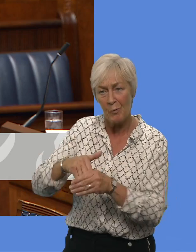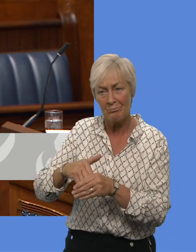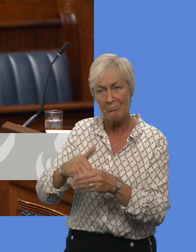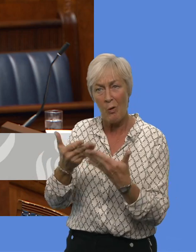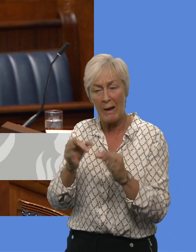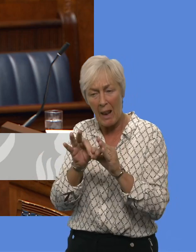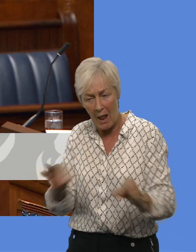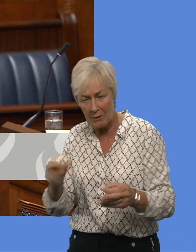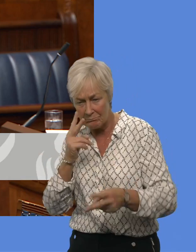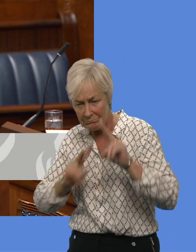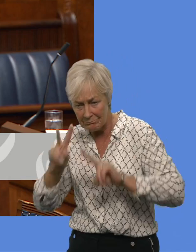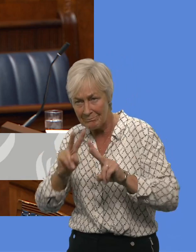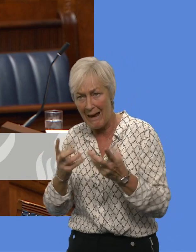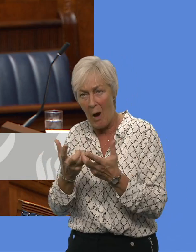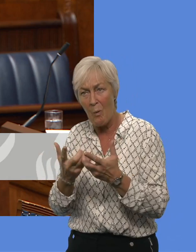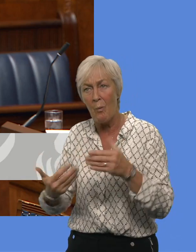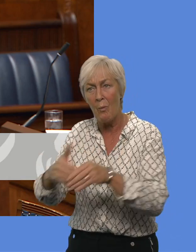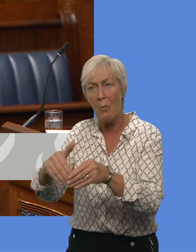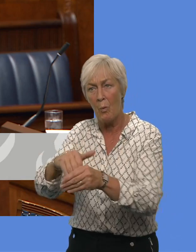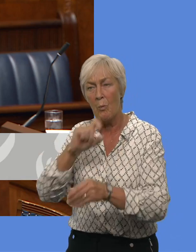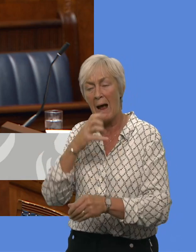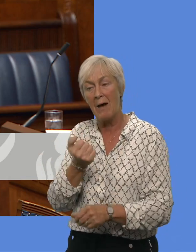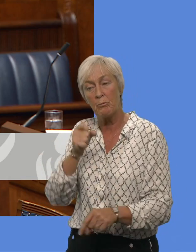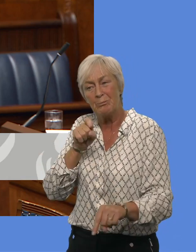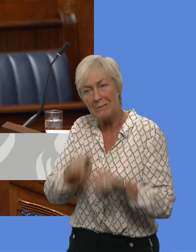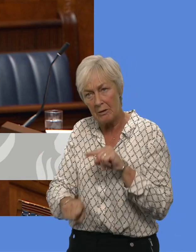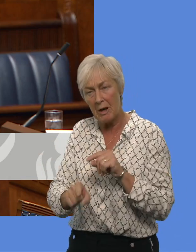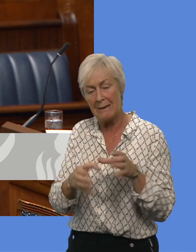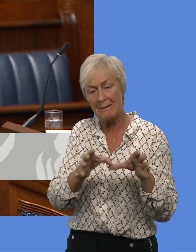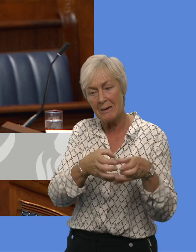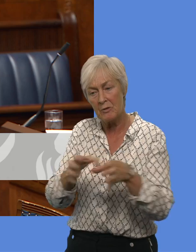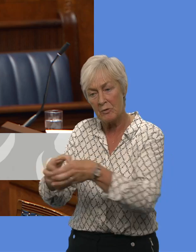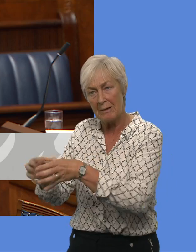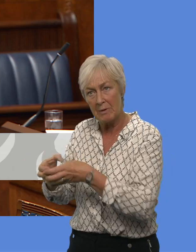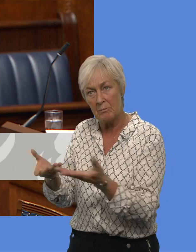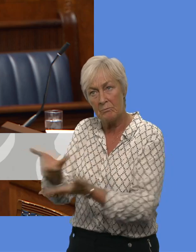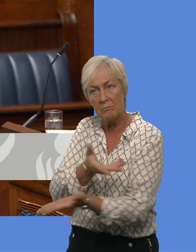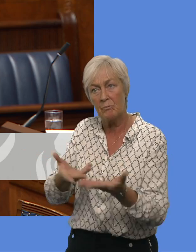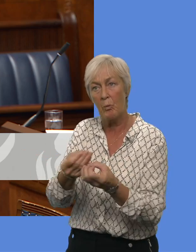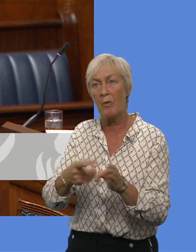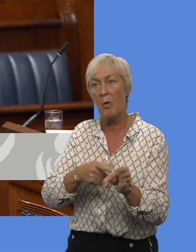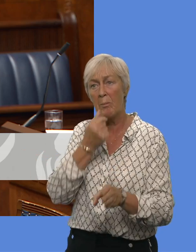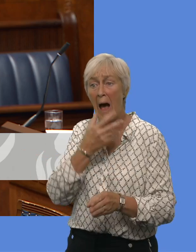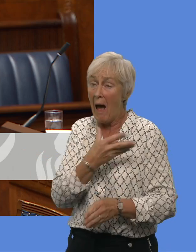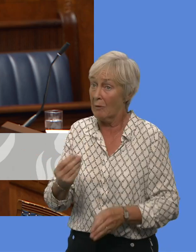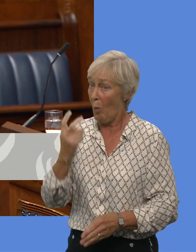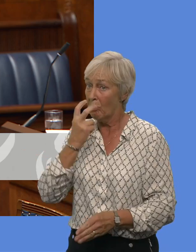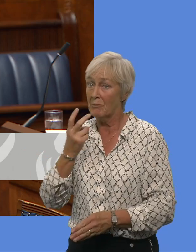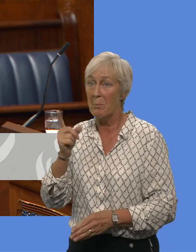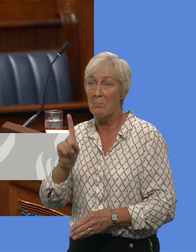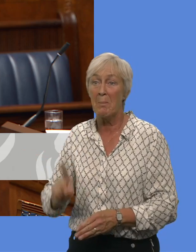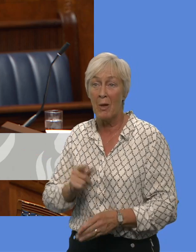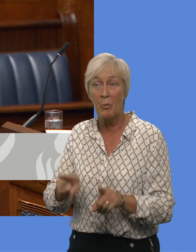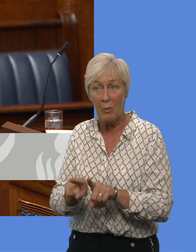to participate in that way, but we will be having particular sectoral engagements with young people and with older people, I know was referenced as well